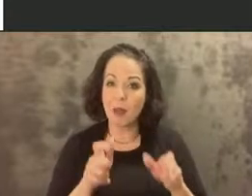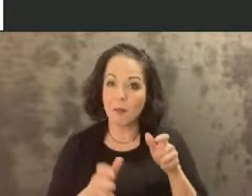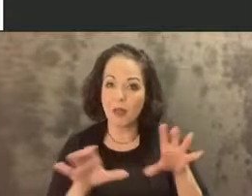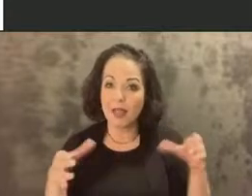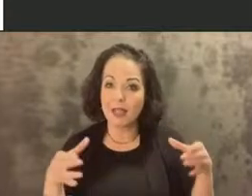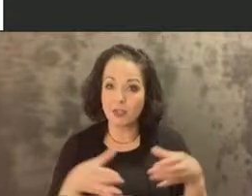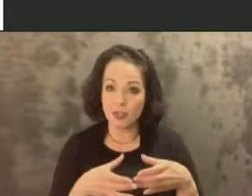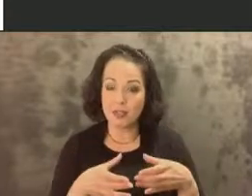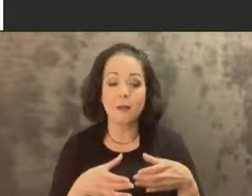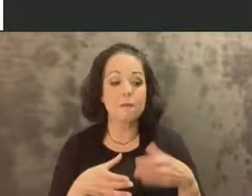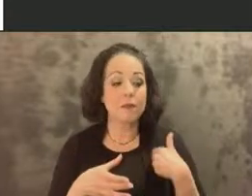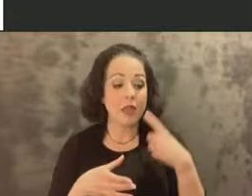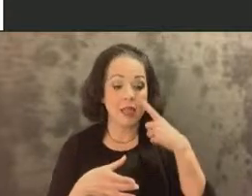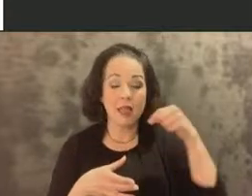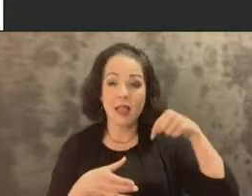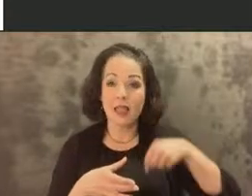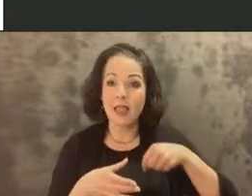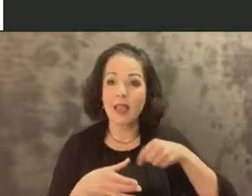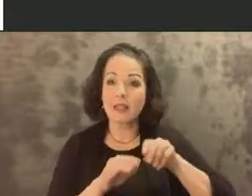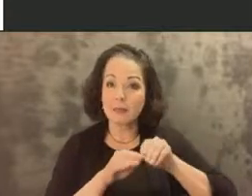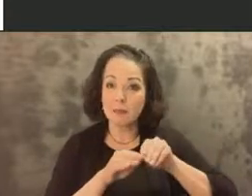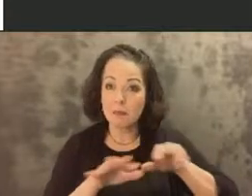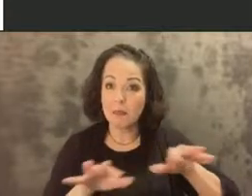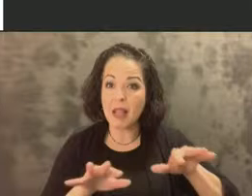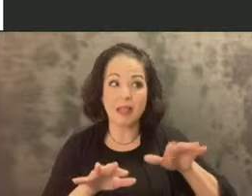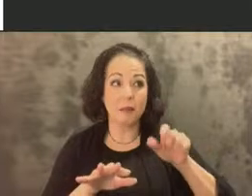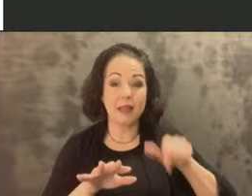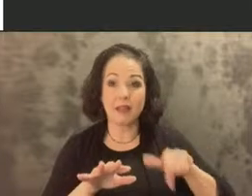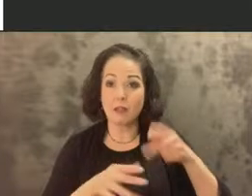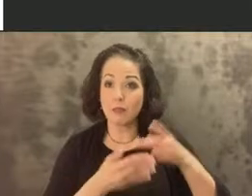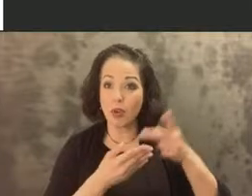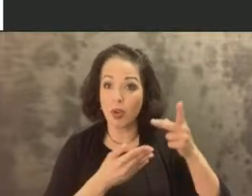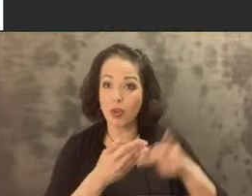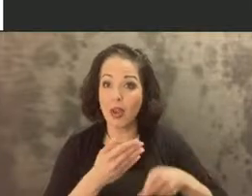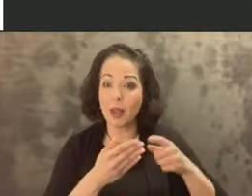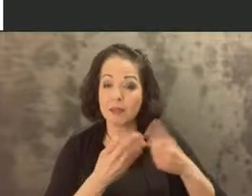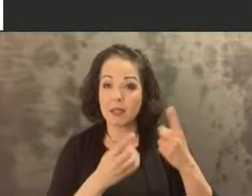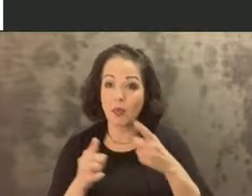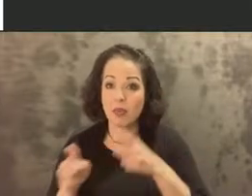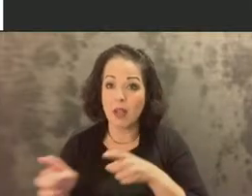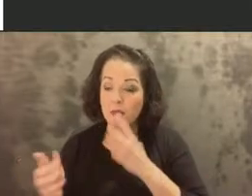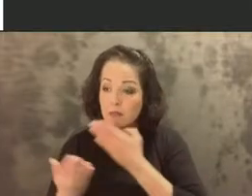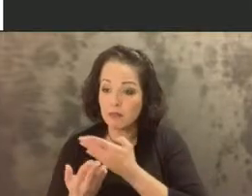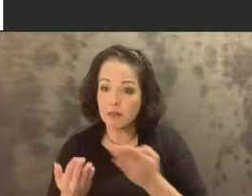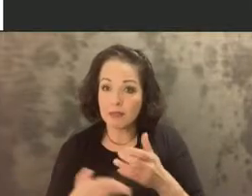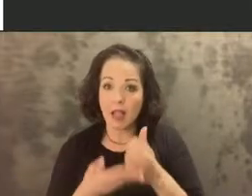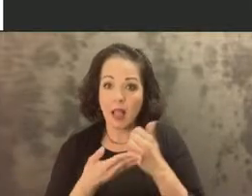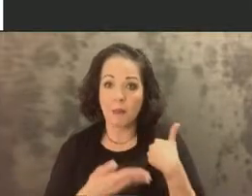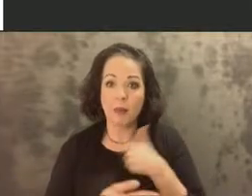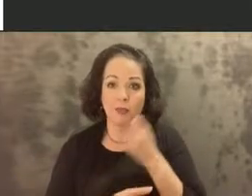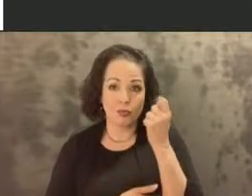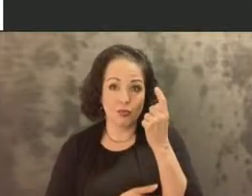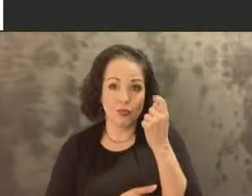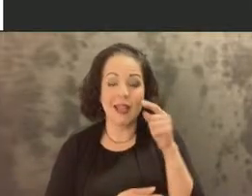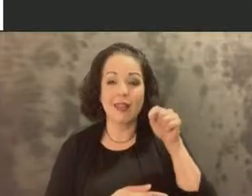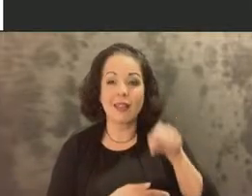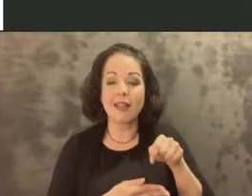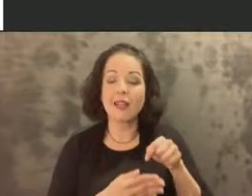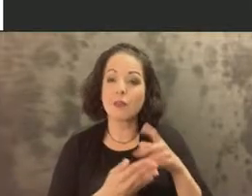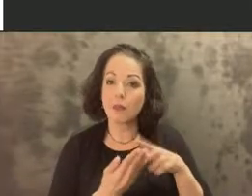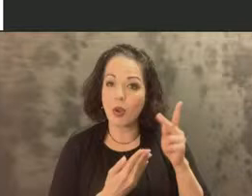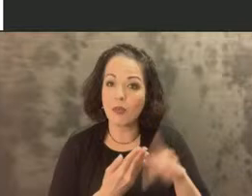I think this pandemic and the programs that are rolled out helped us to learn that these rolling out of programs